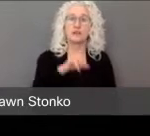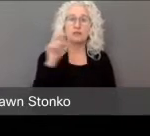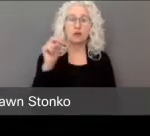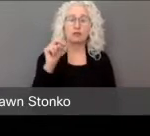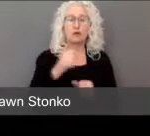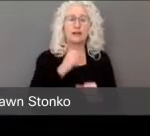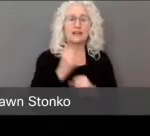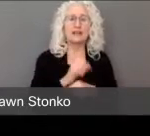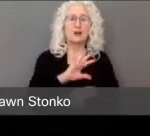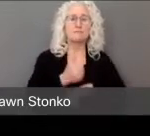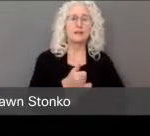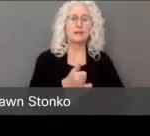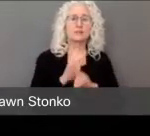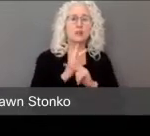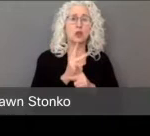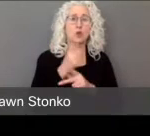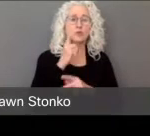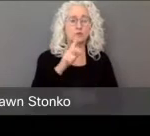loans for